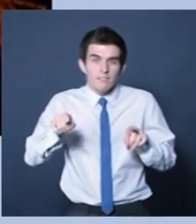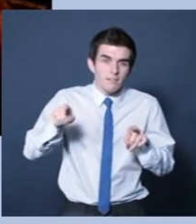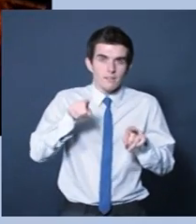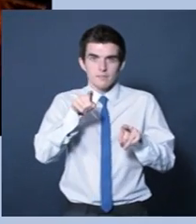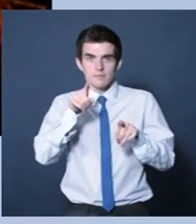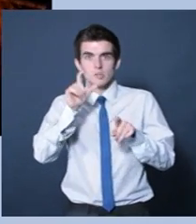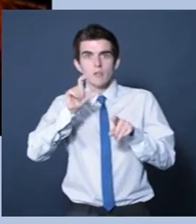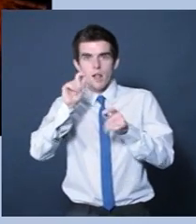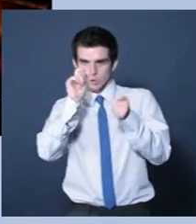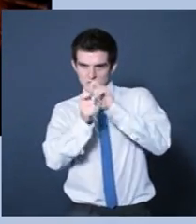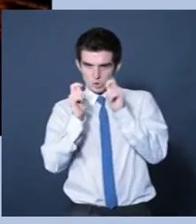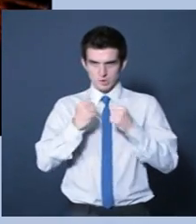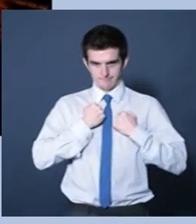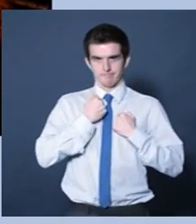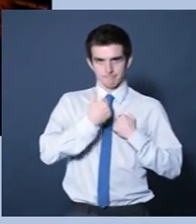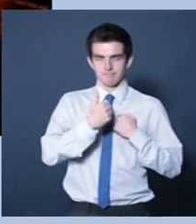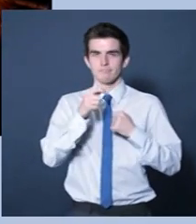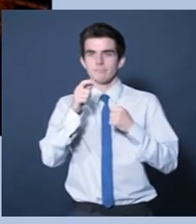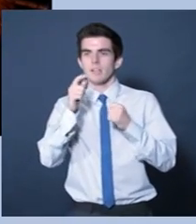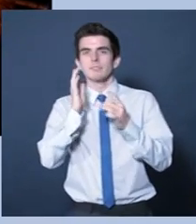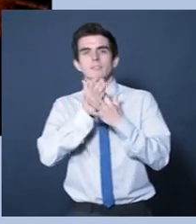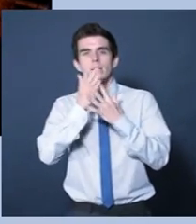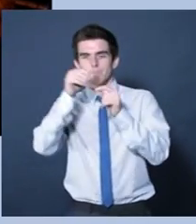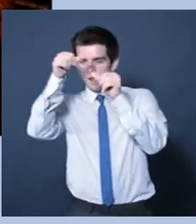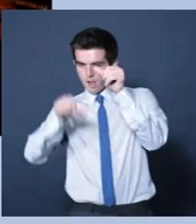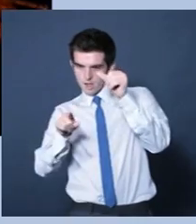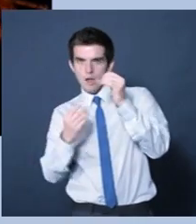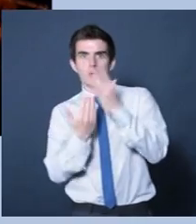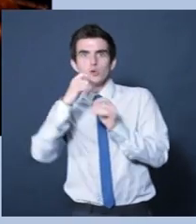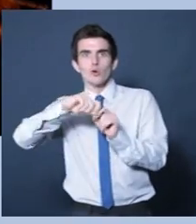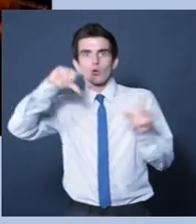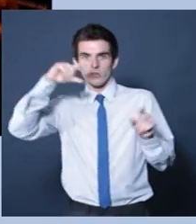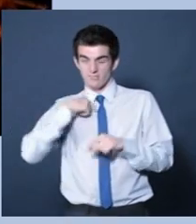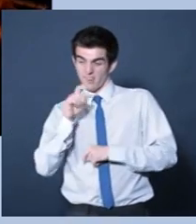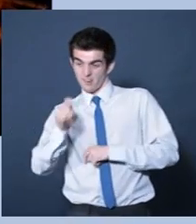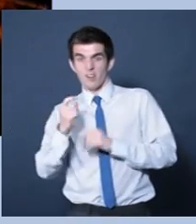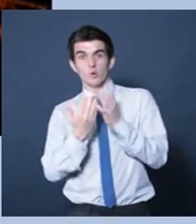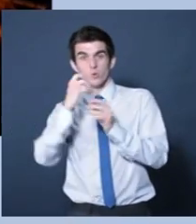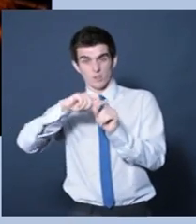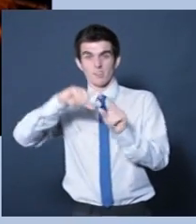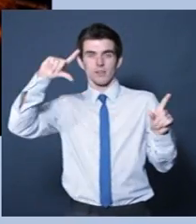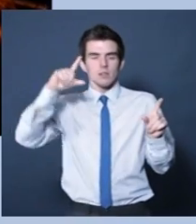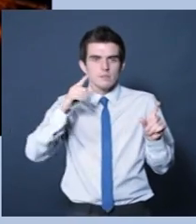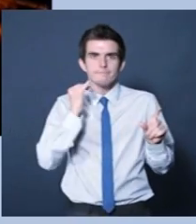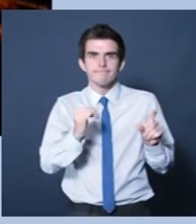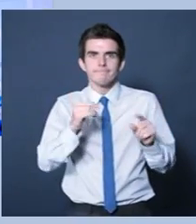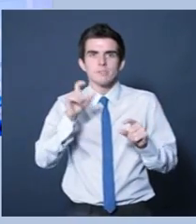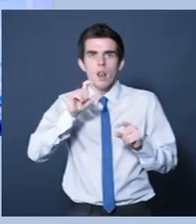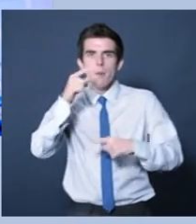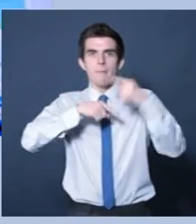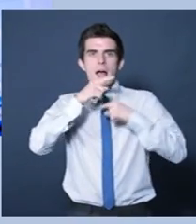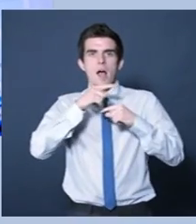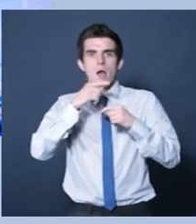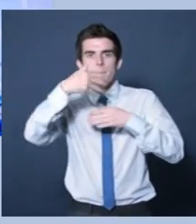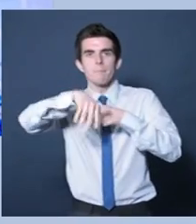new window. Now, it's opened in a new window, all right, and I've changed the background for here, but